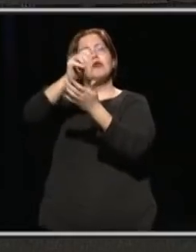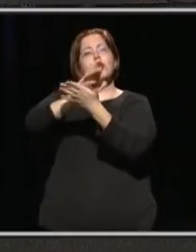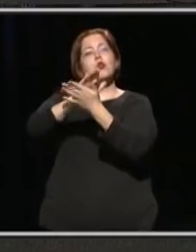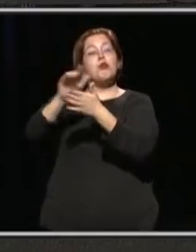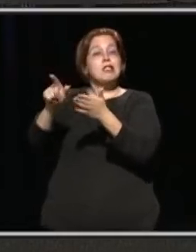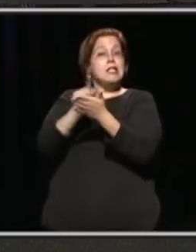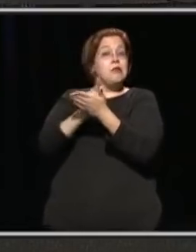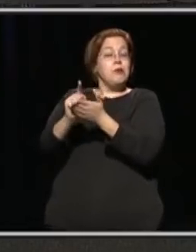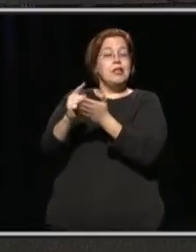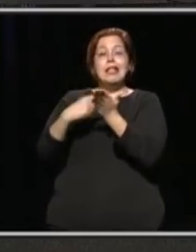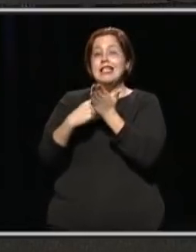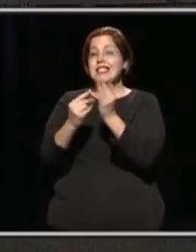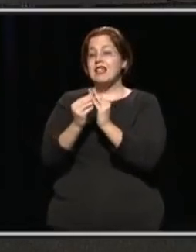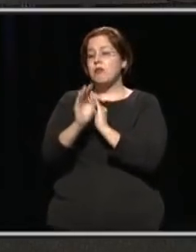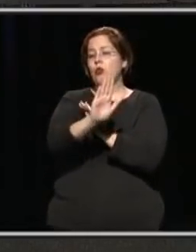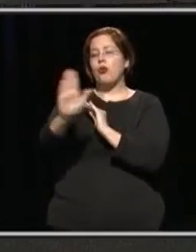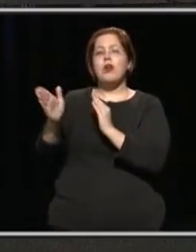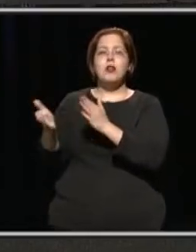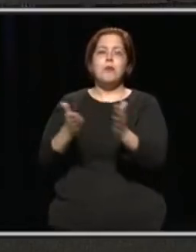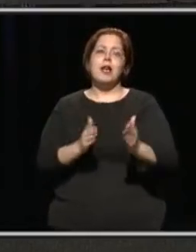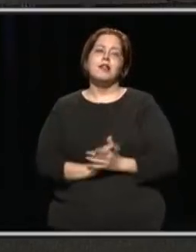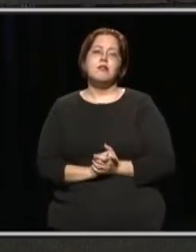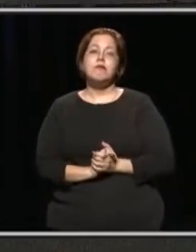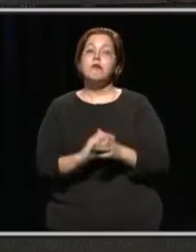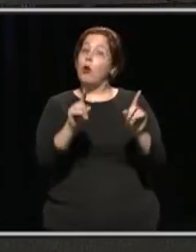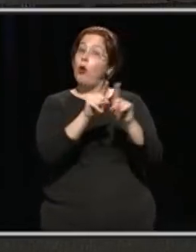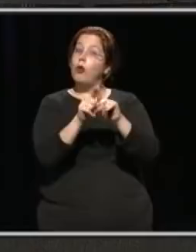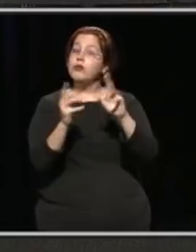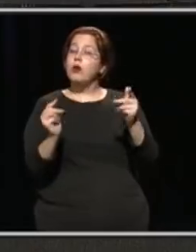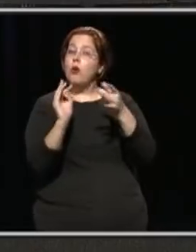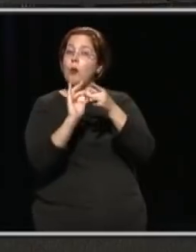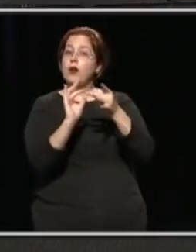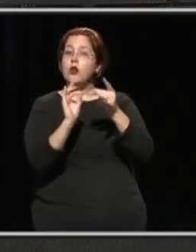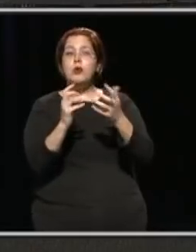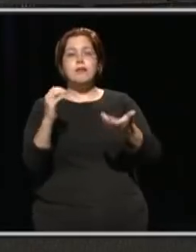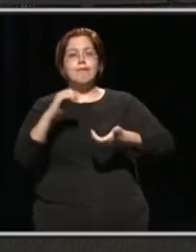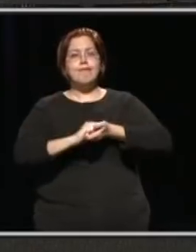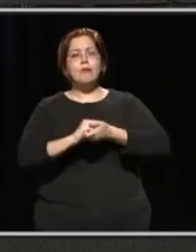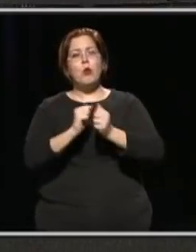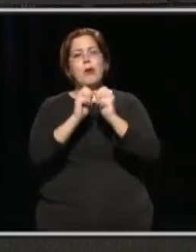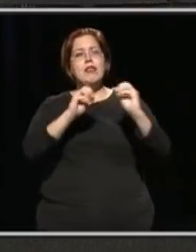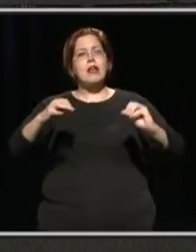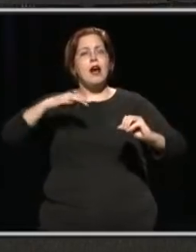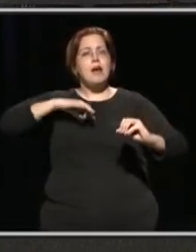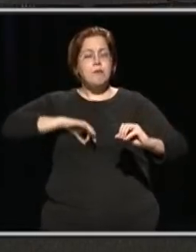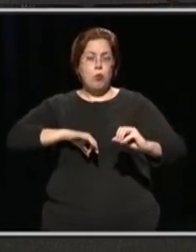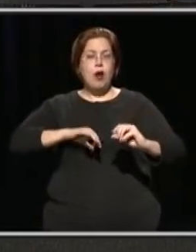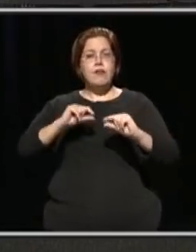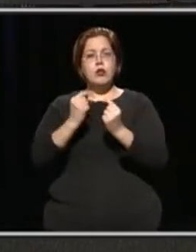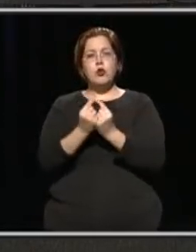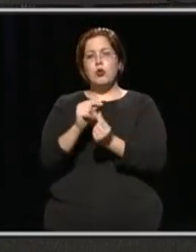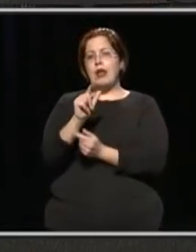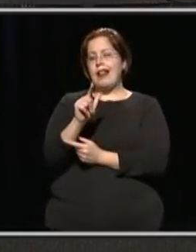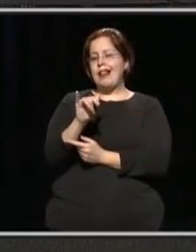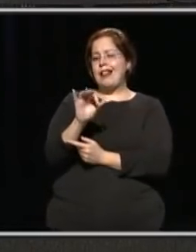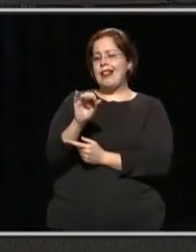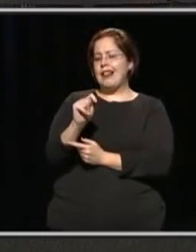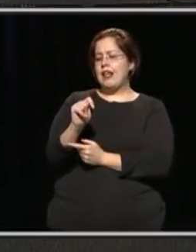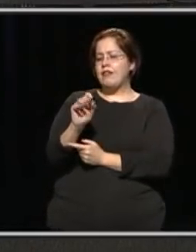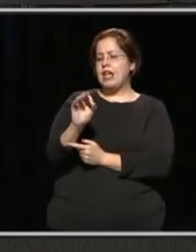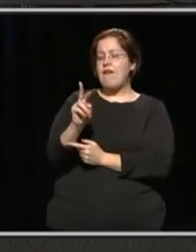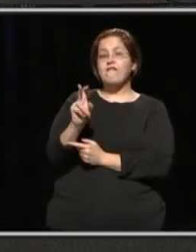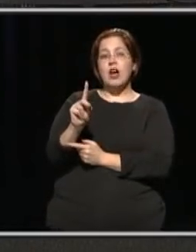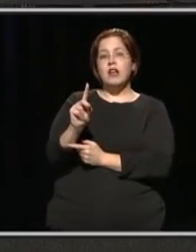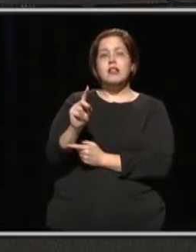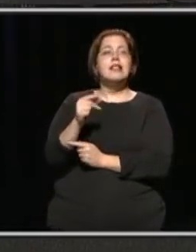and talking more about their plans. I also want to make note that in partnership with the nonprofit organization Lift Fund, the City of San Antonio